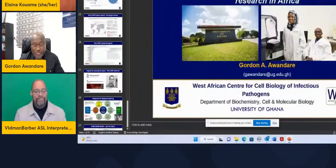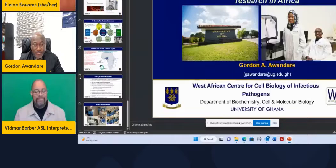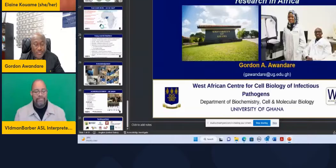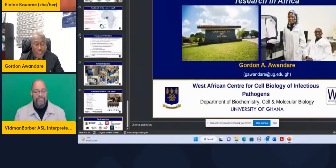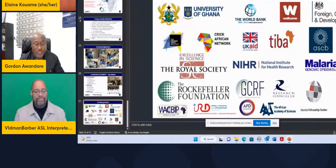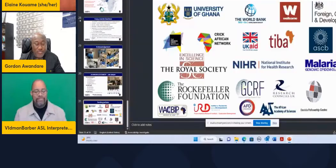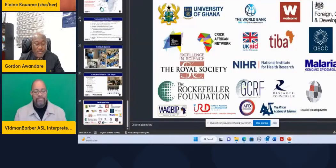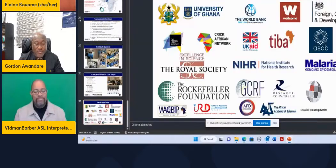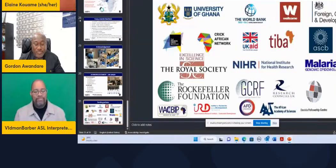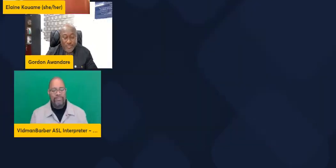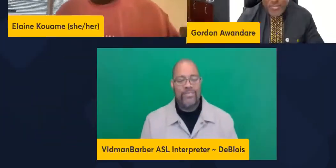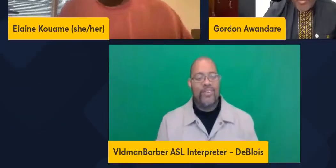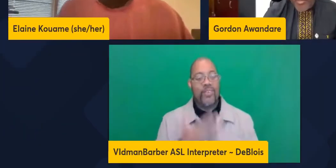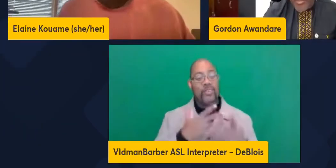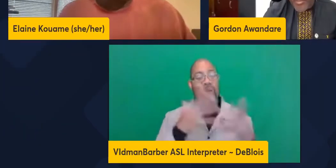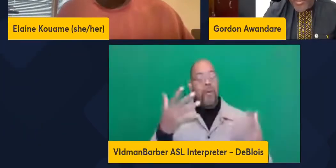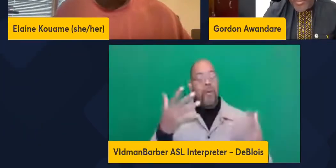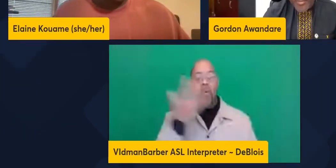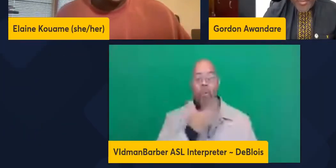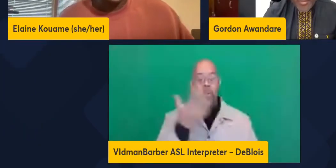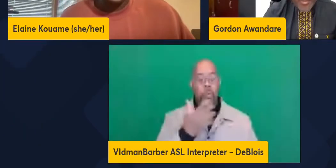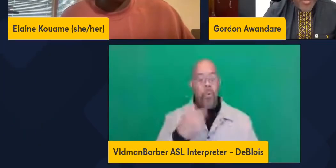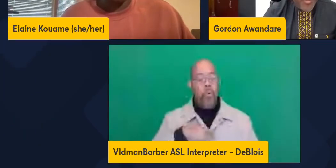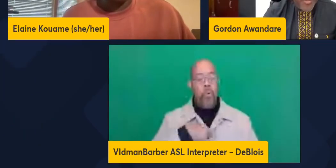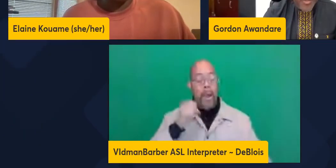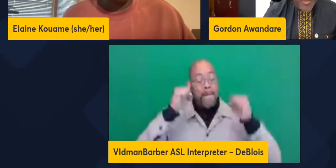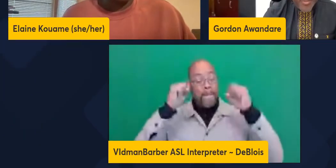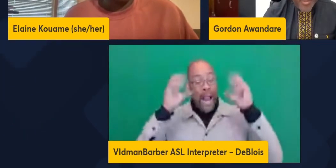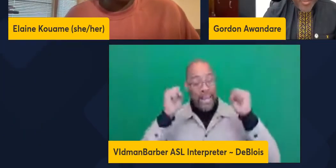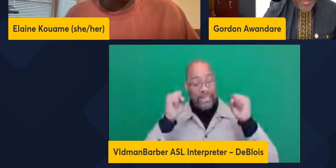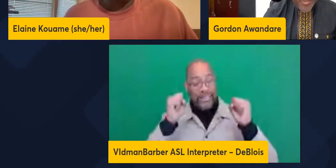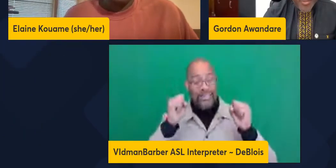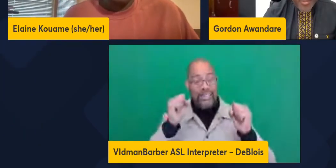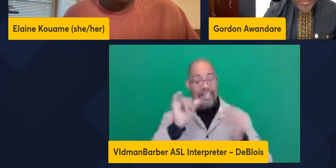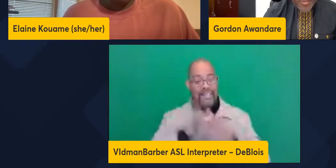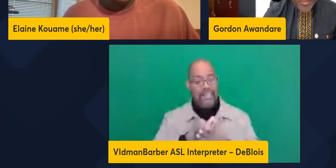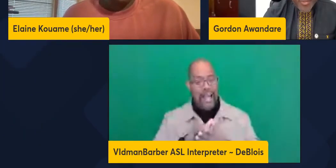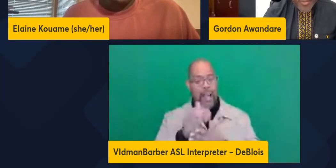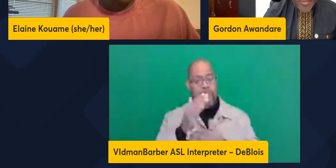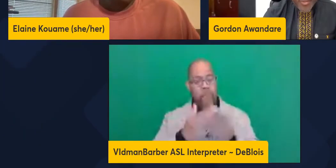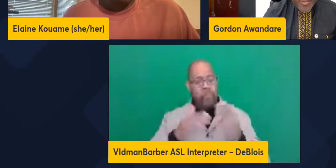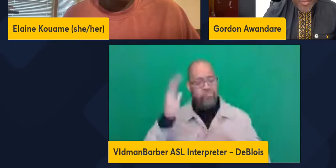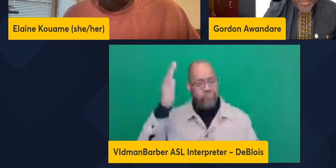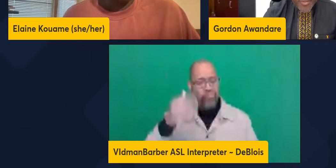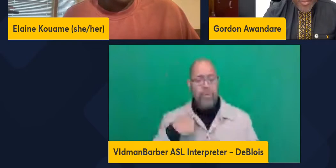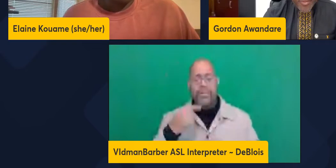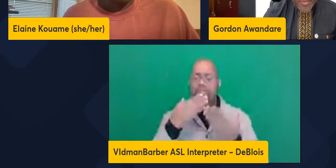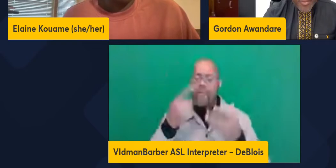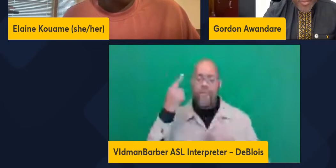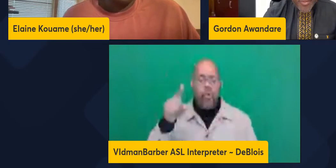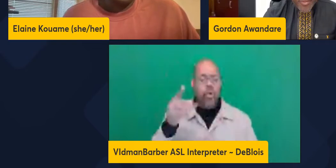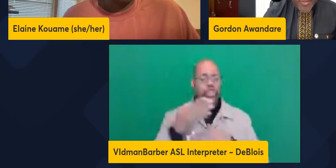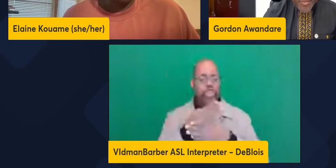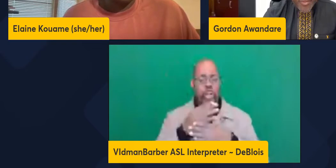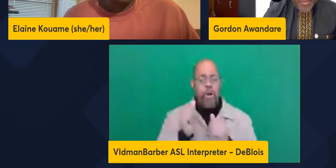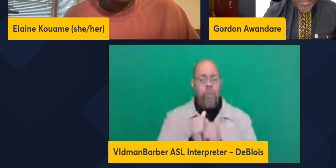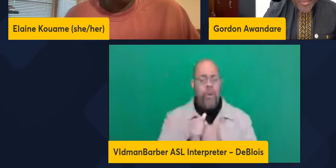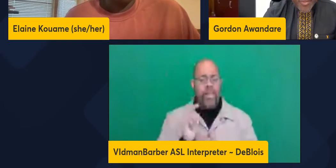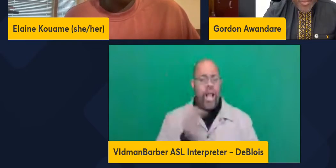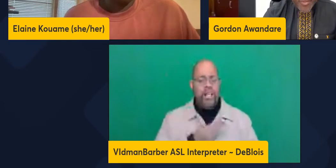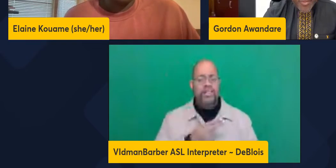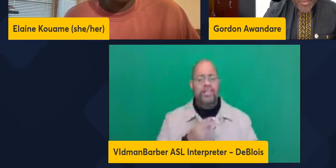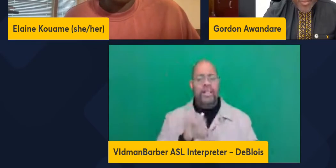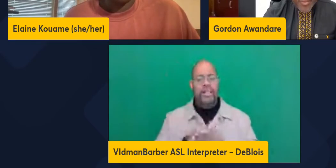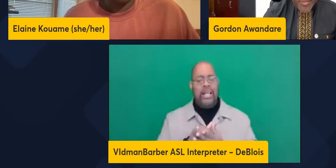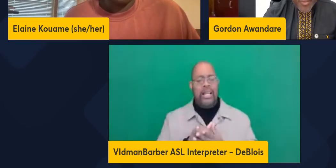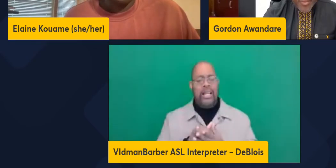Thank you so much. Wow, really amazing, amazing talk. Really, thank you for sharing with us the landscape